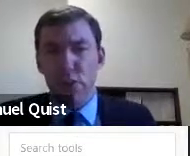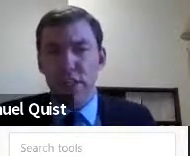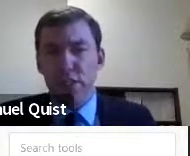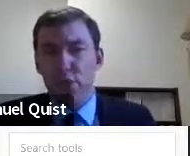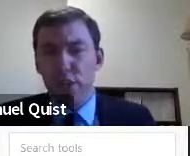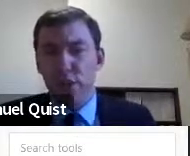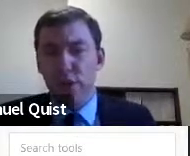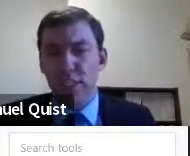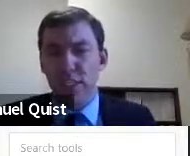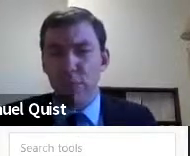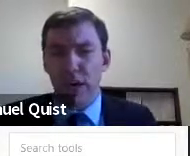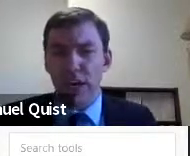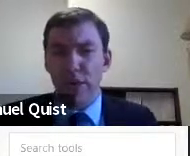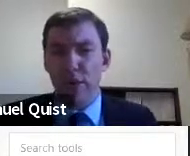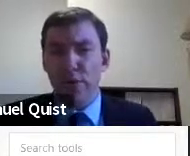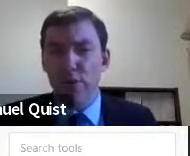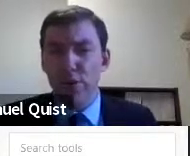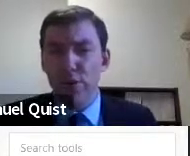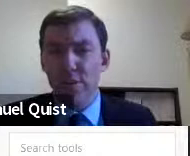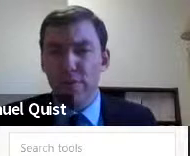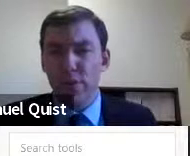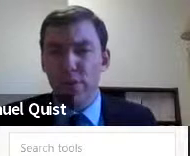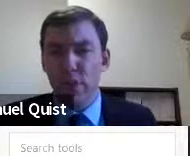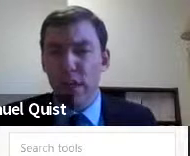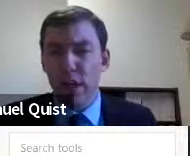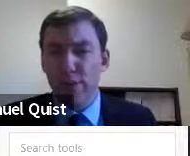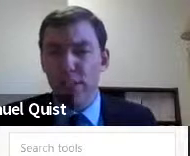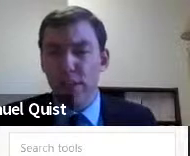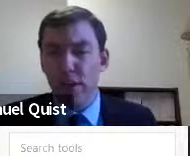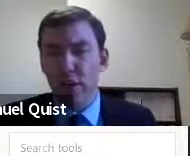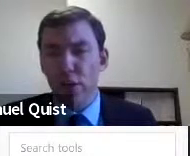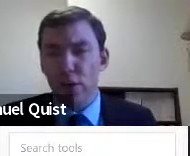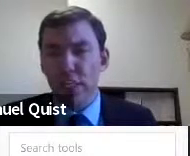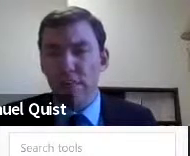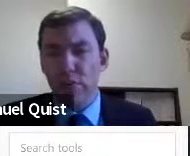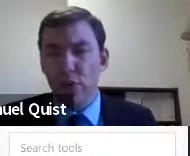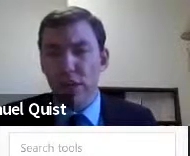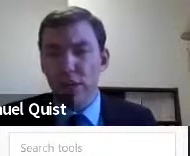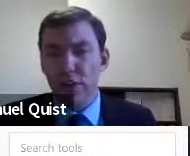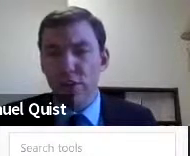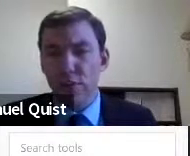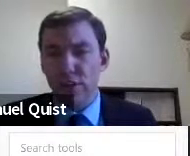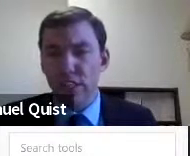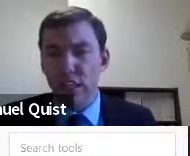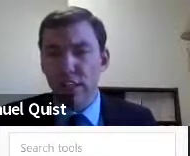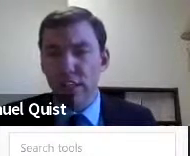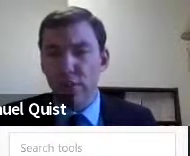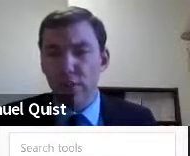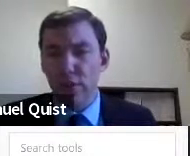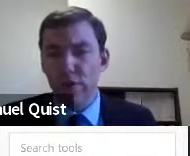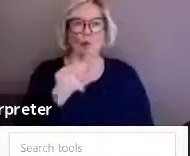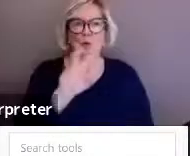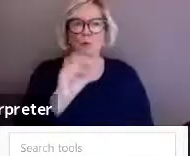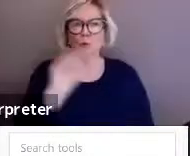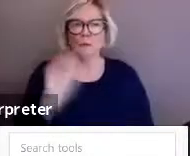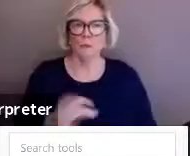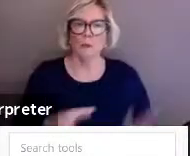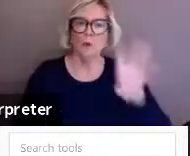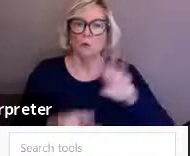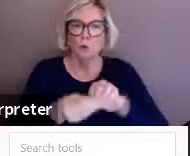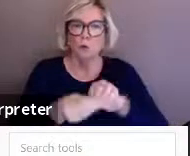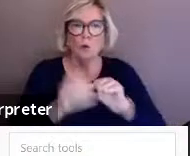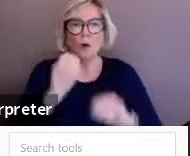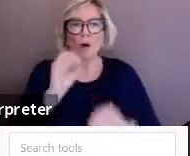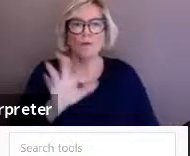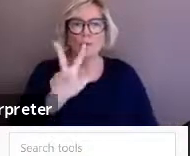in fiscal 22 increases by about $251,000 or 7.2% to a total of